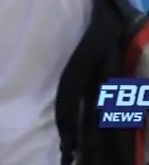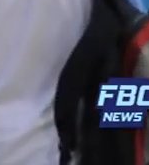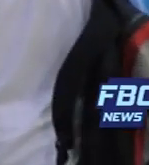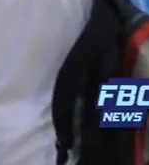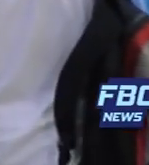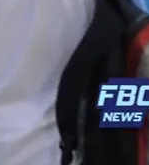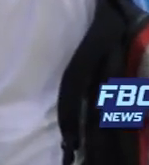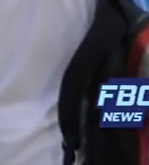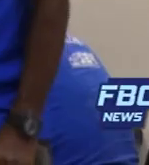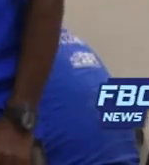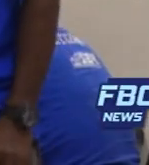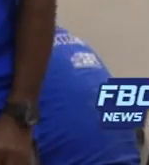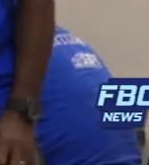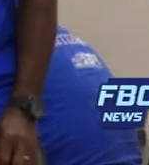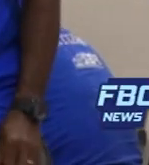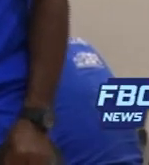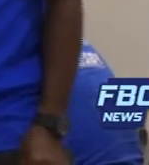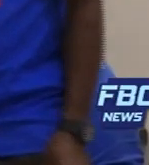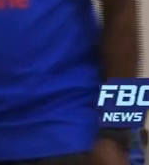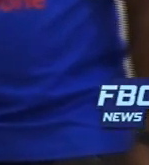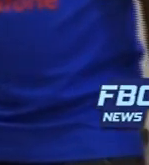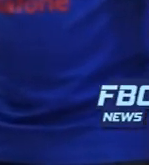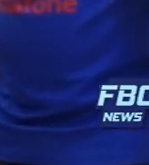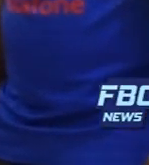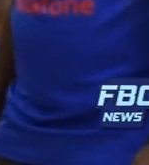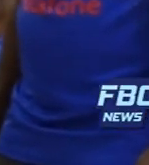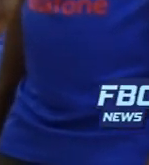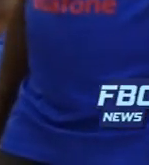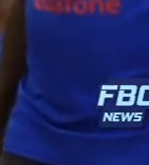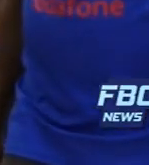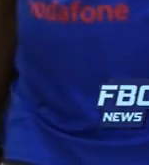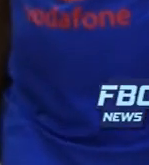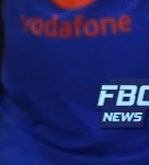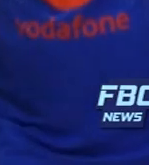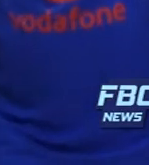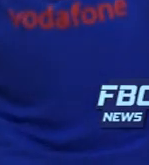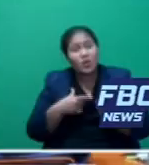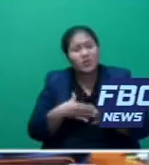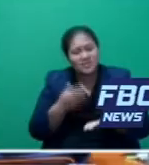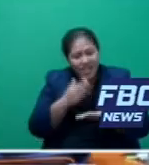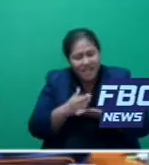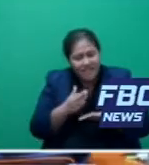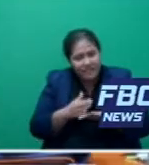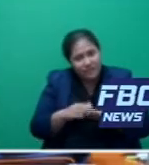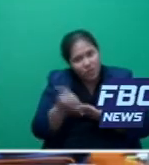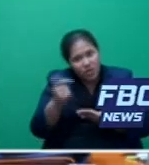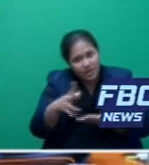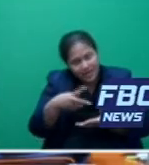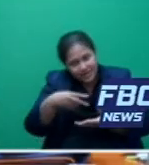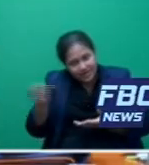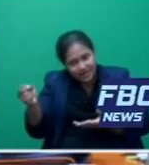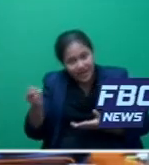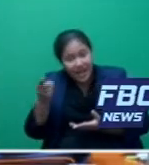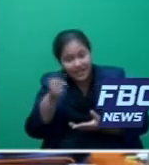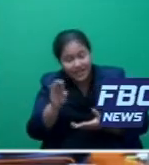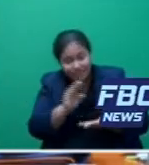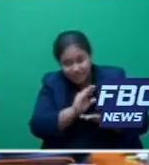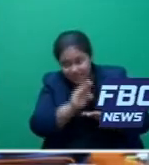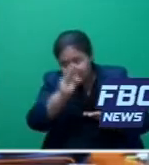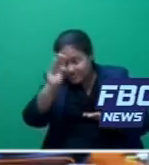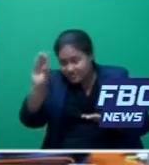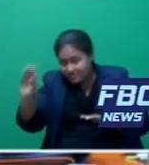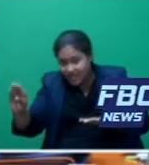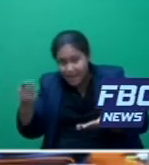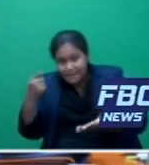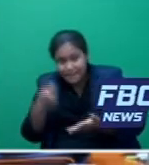a bank officer or lender, the FNPF will be paid back all monies. That amount of money from the sale must go